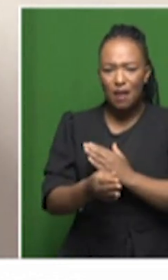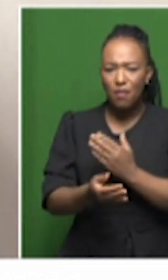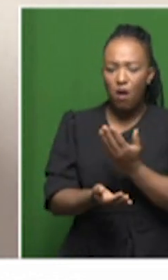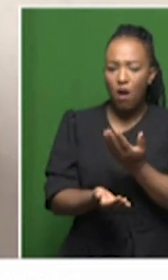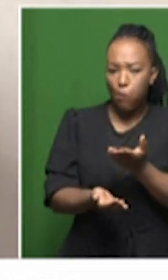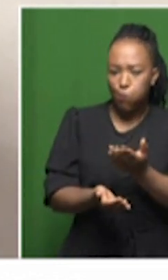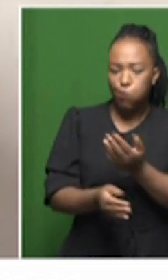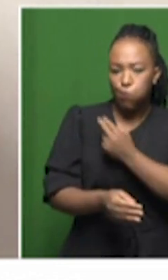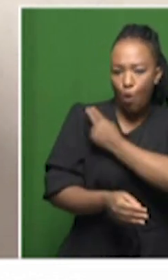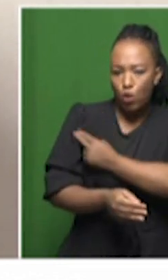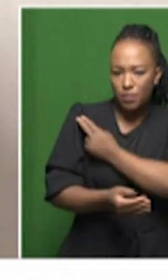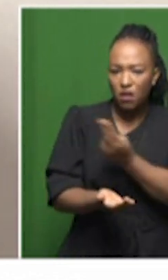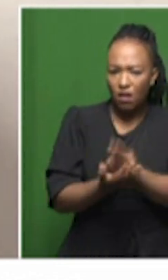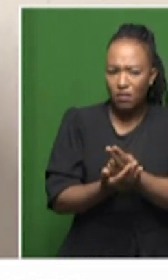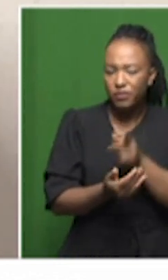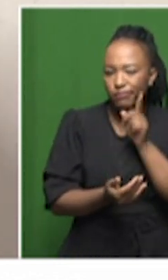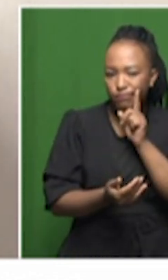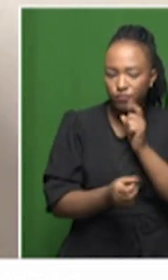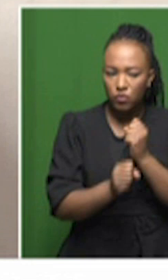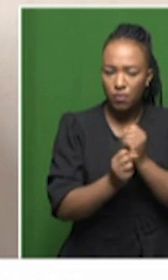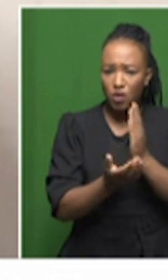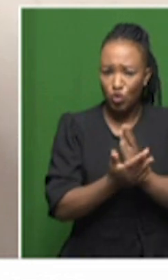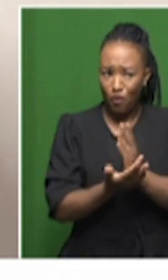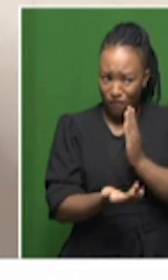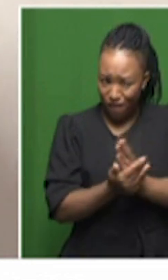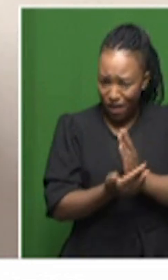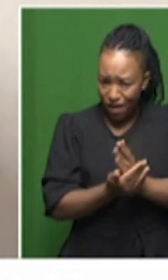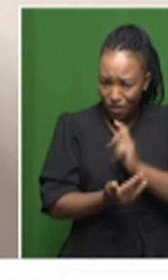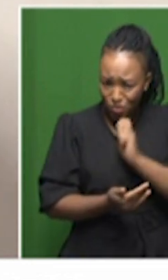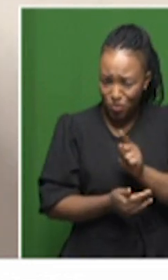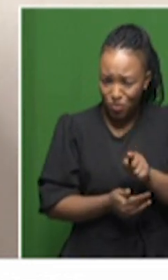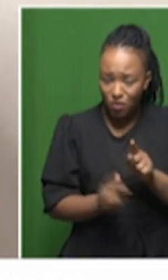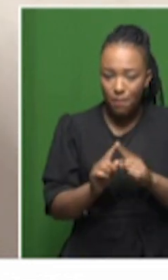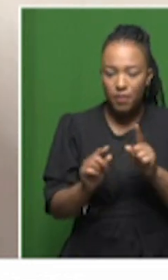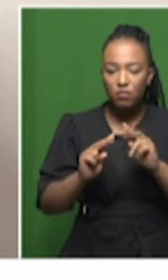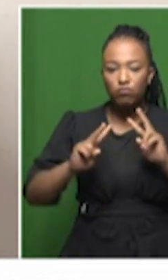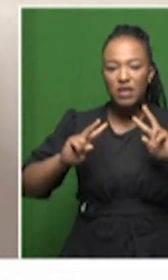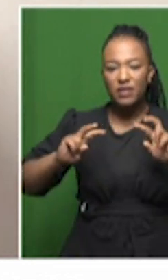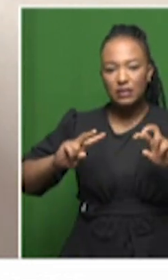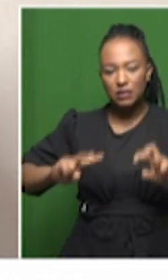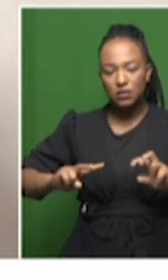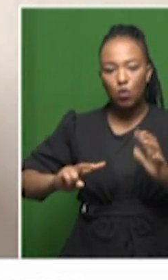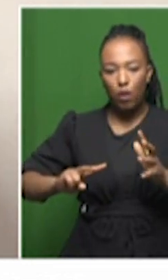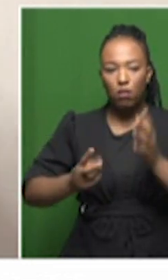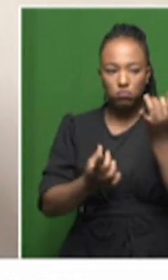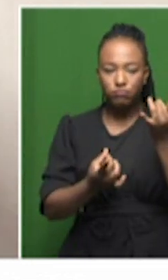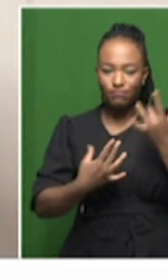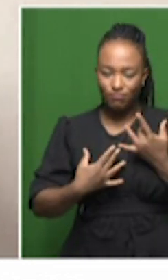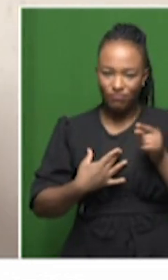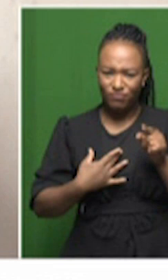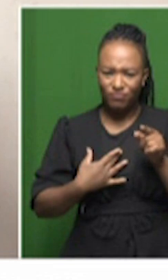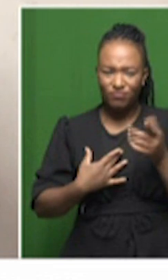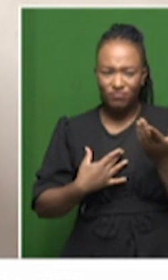to ascertain, the factual facts around it. But investigation will actually reveal exactly to